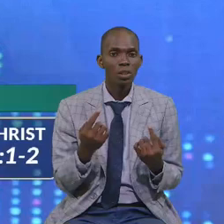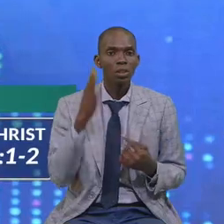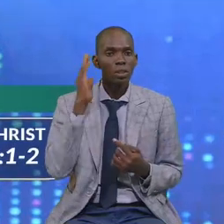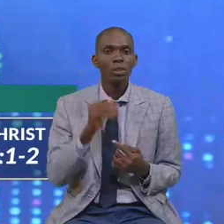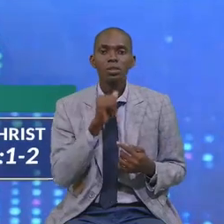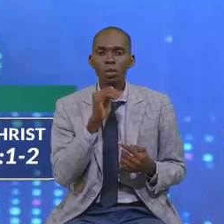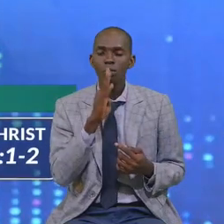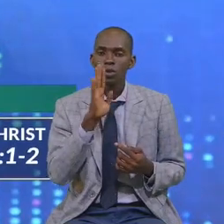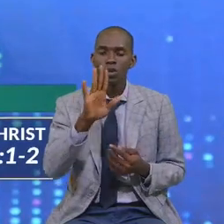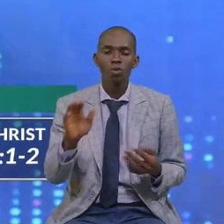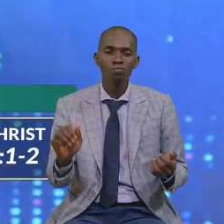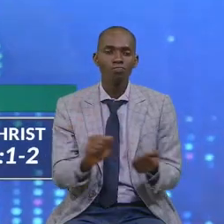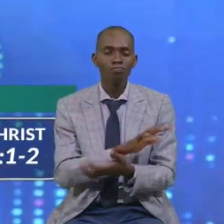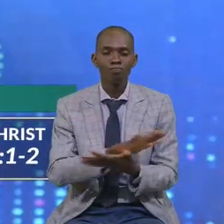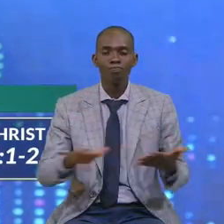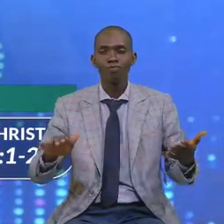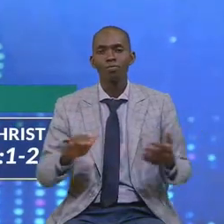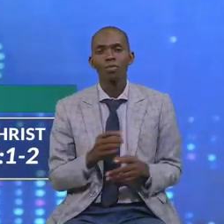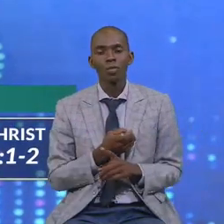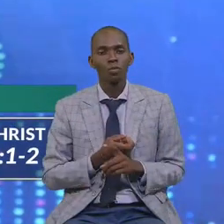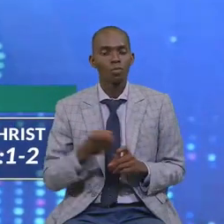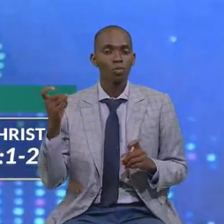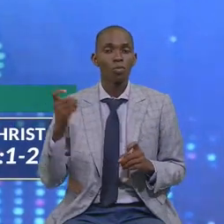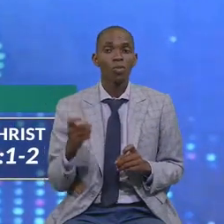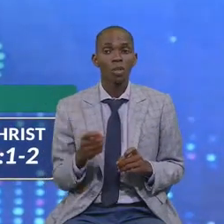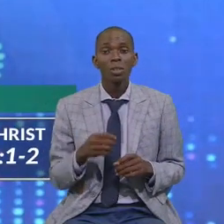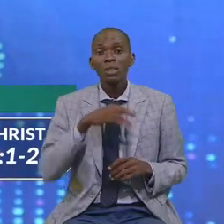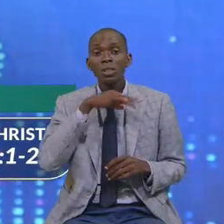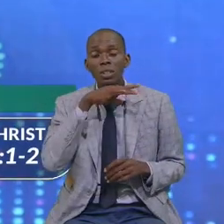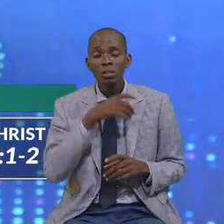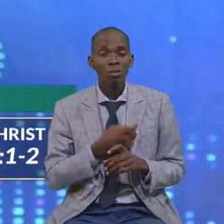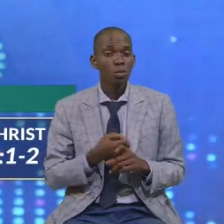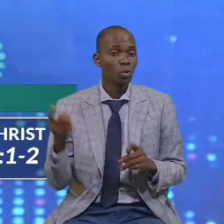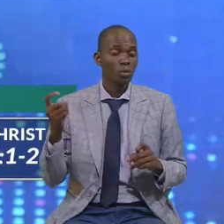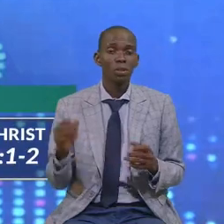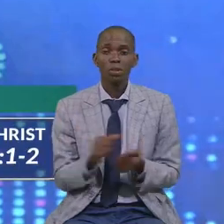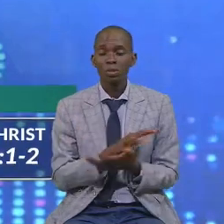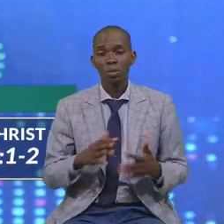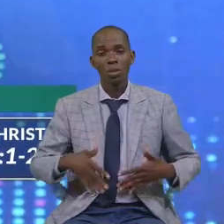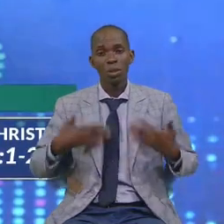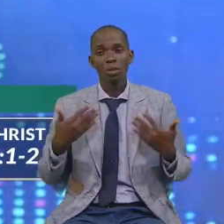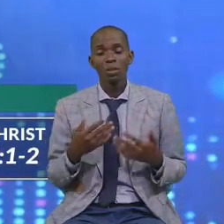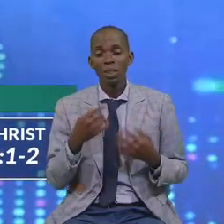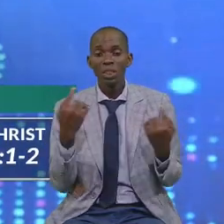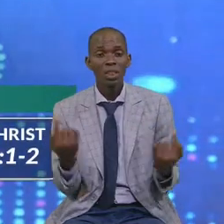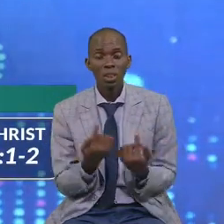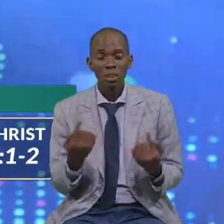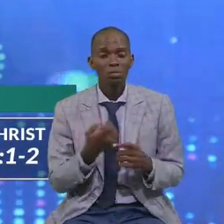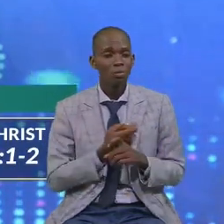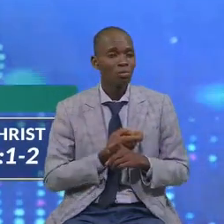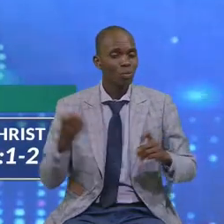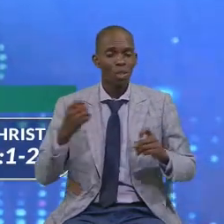be your ruin. Iniquity ruins lives. Iniquity, sin, ruins